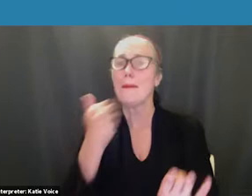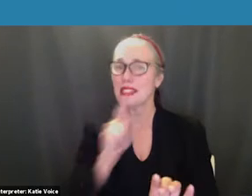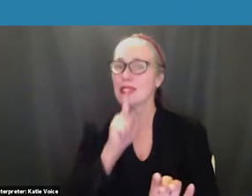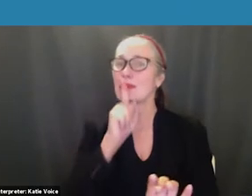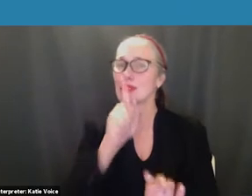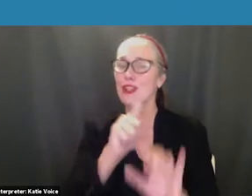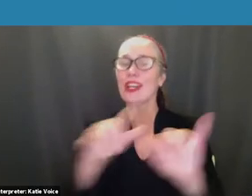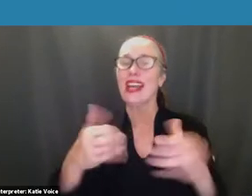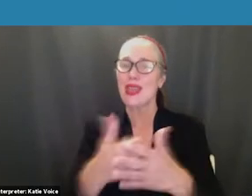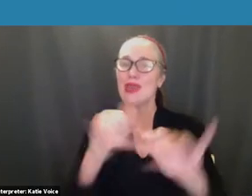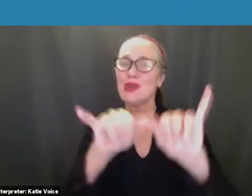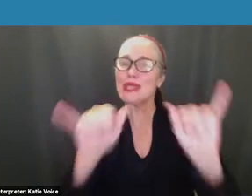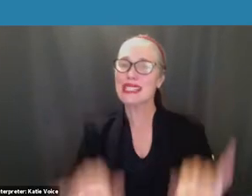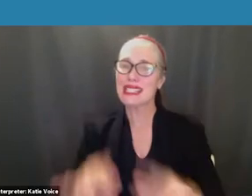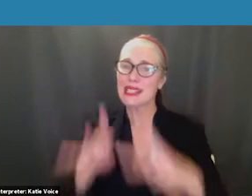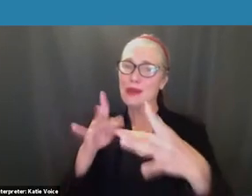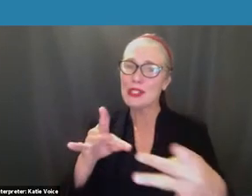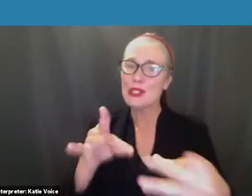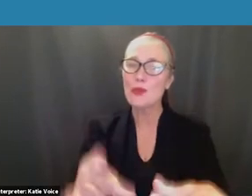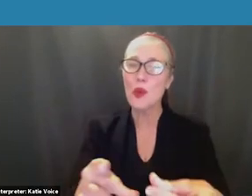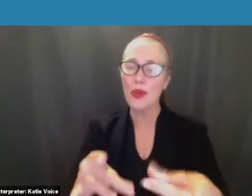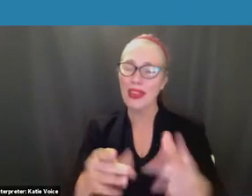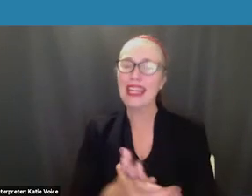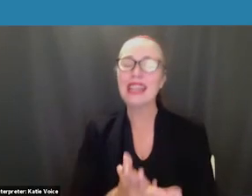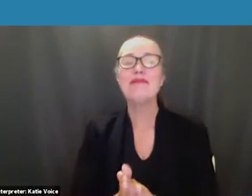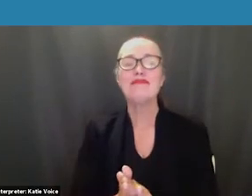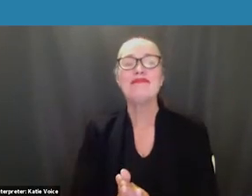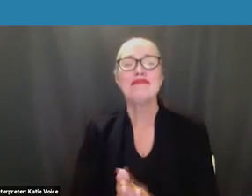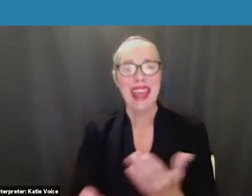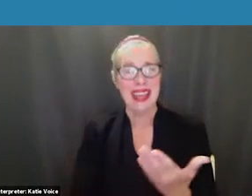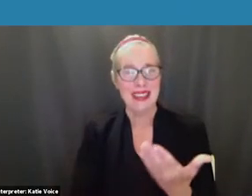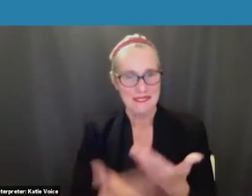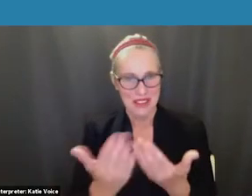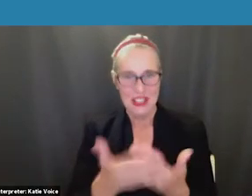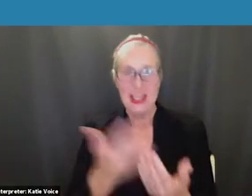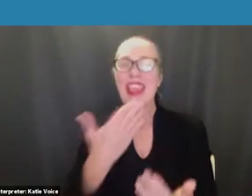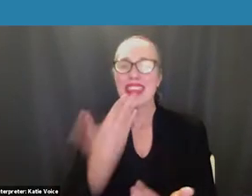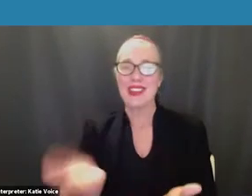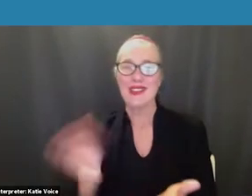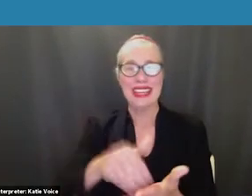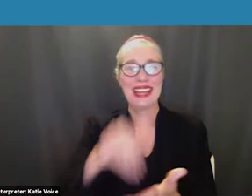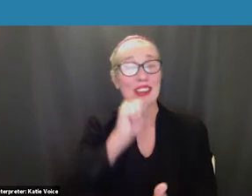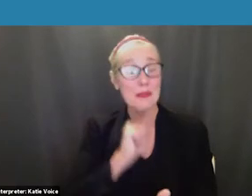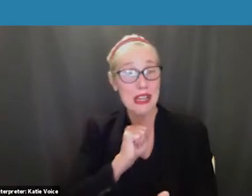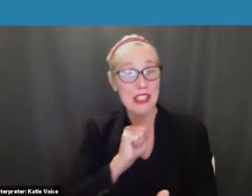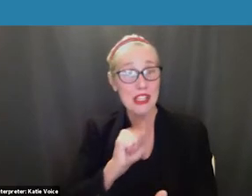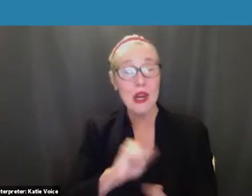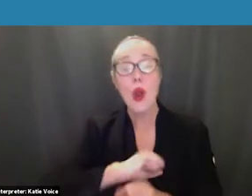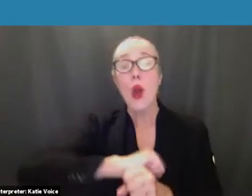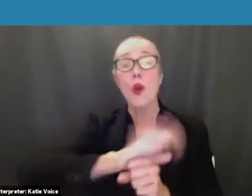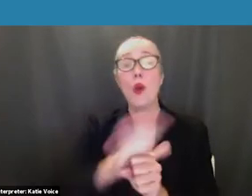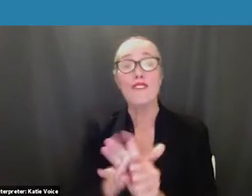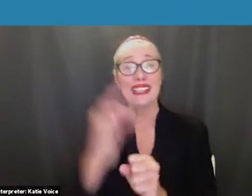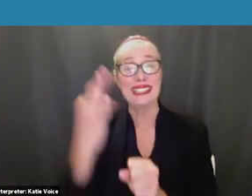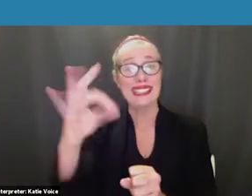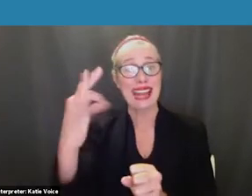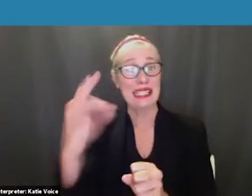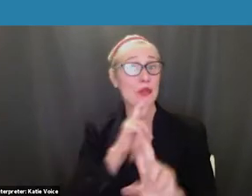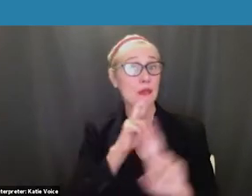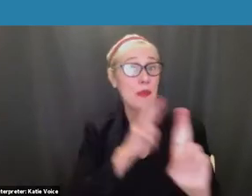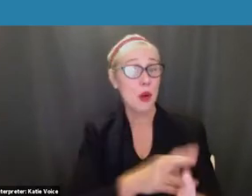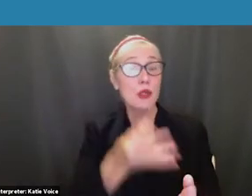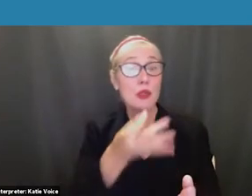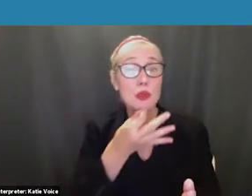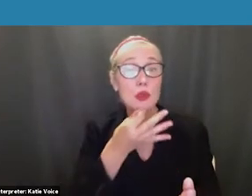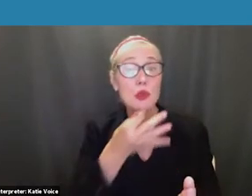new system runs smoothly and efficiently and thank you again for your patience the kovid 19 report will be in a few minutes at